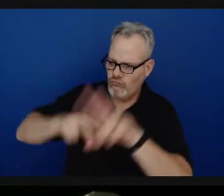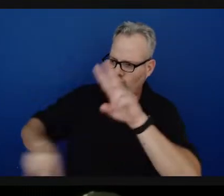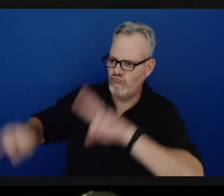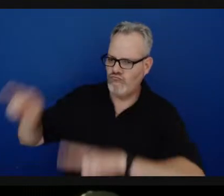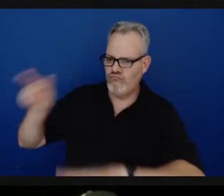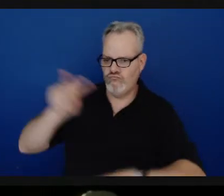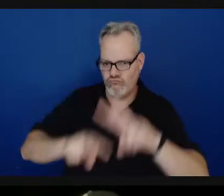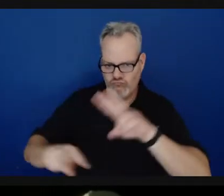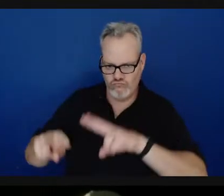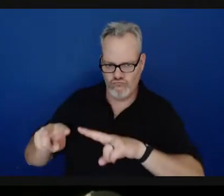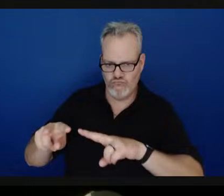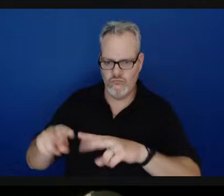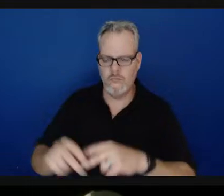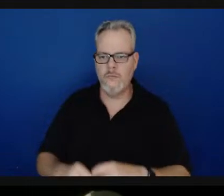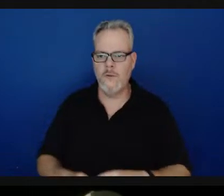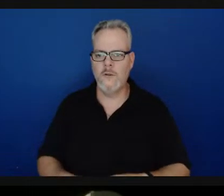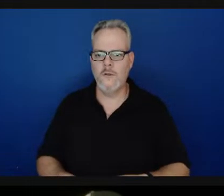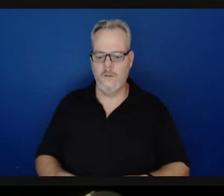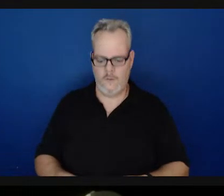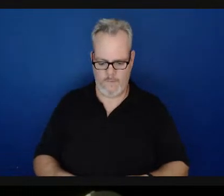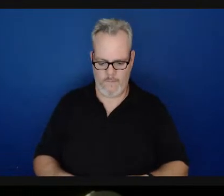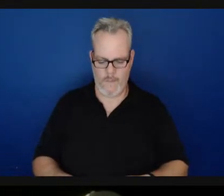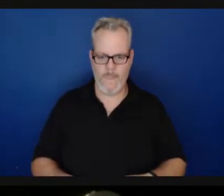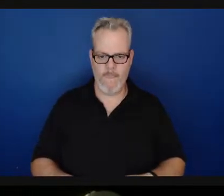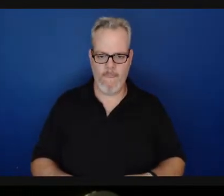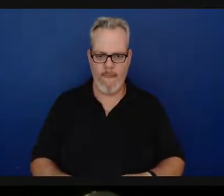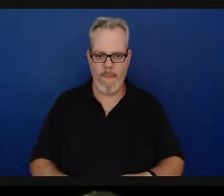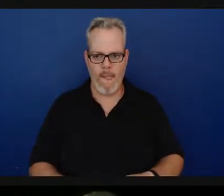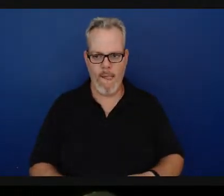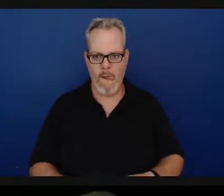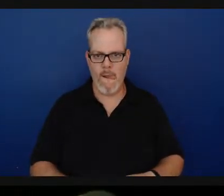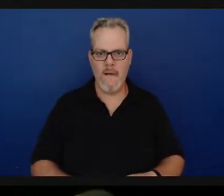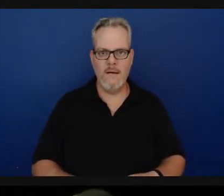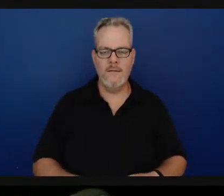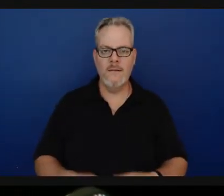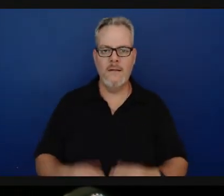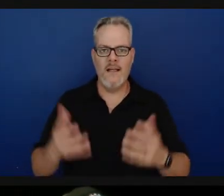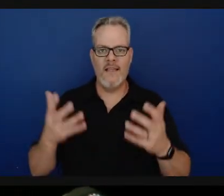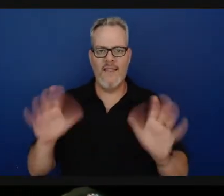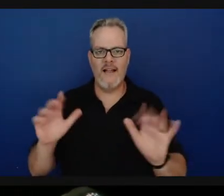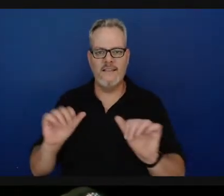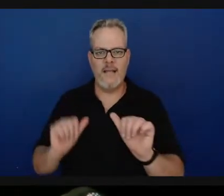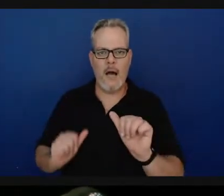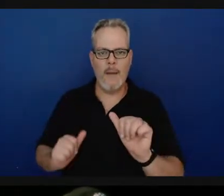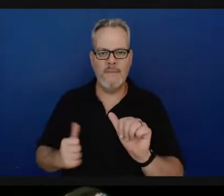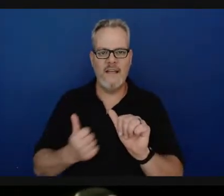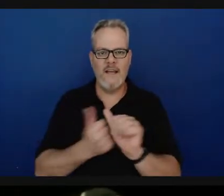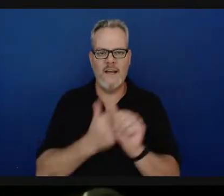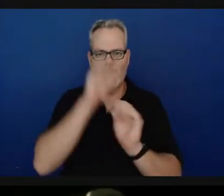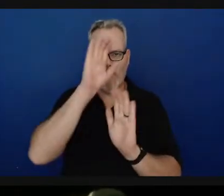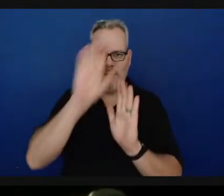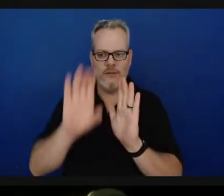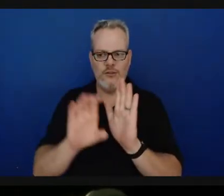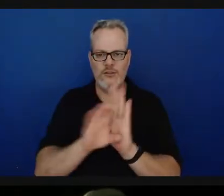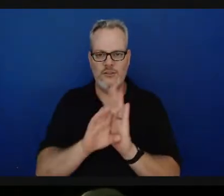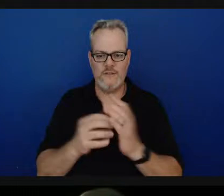in between those moments of work there. And that's the update of visuals for